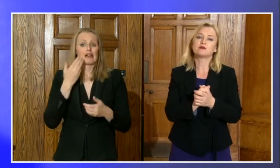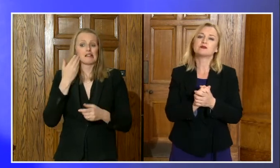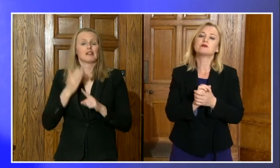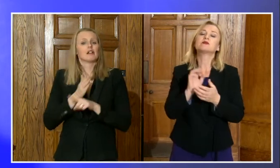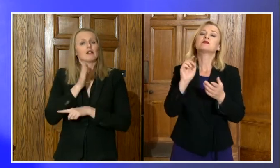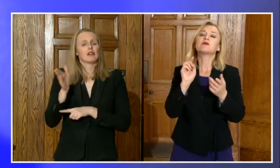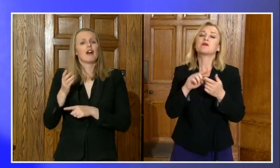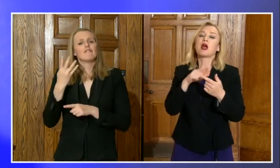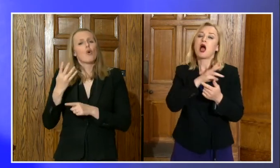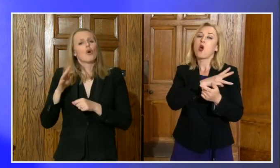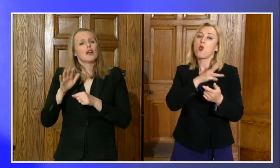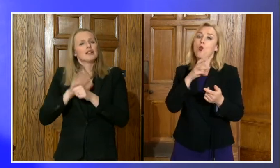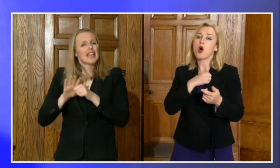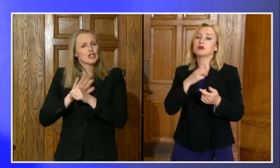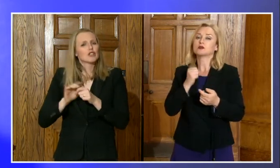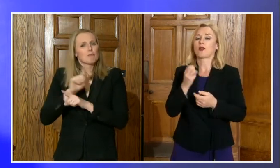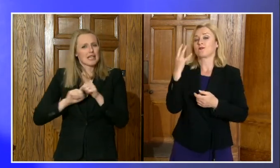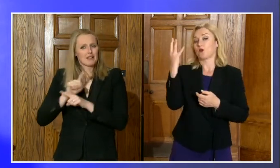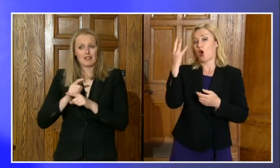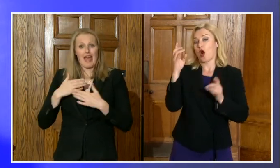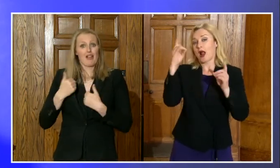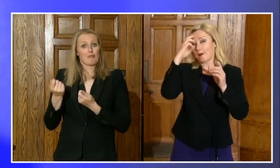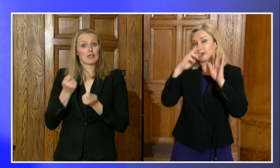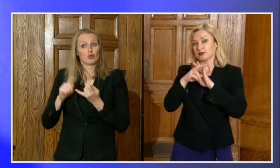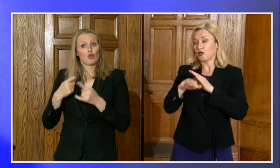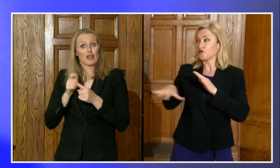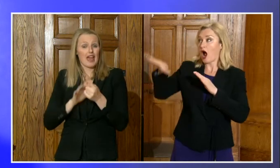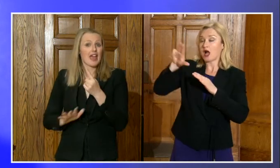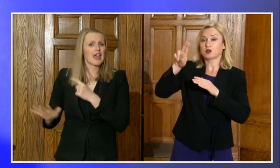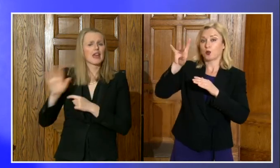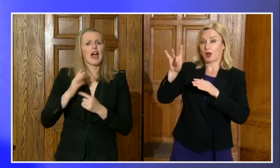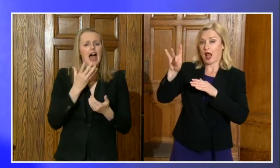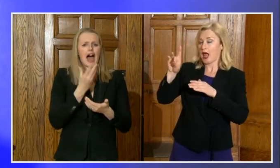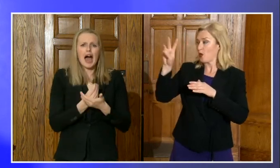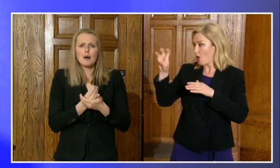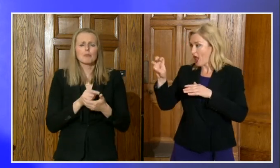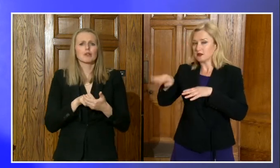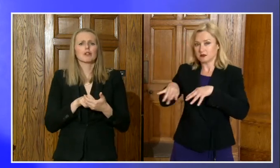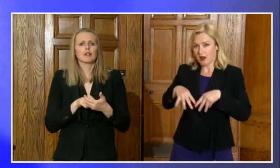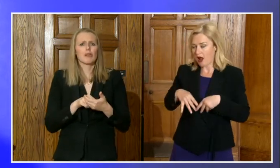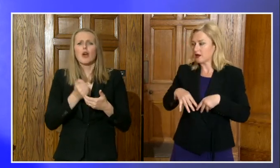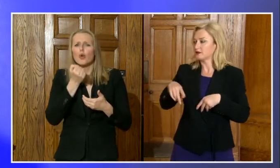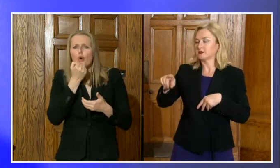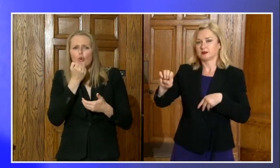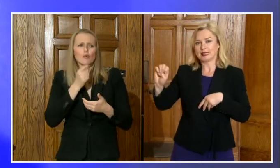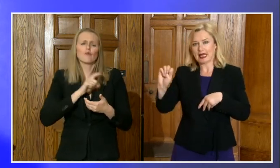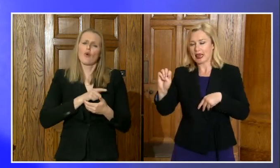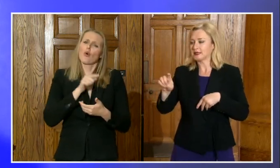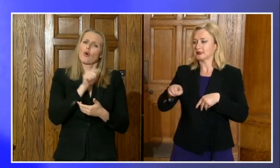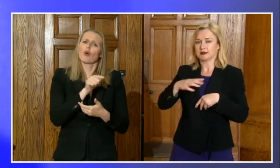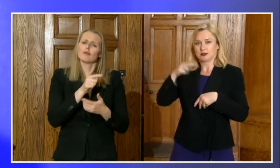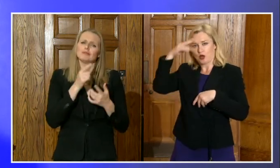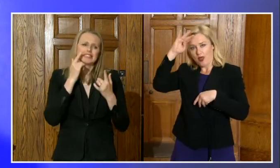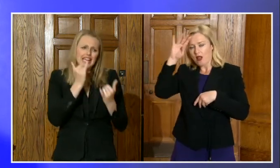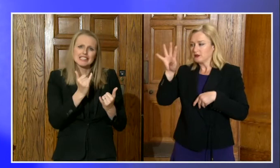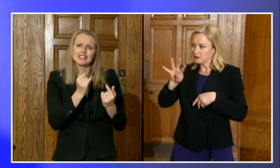health ministers across the UK in regards to what the app will be, how the code will work. Ideally, I would like to